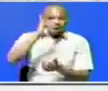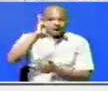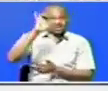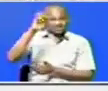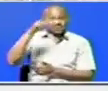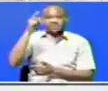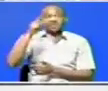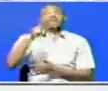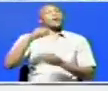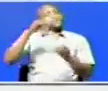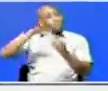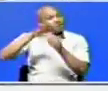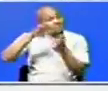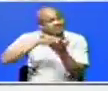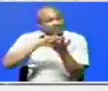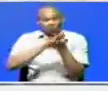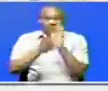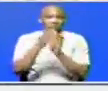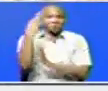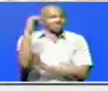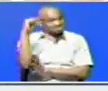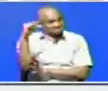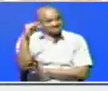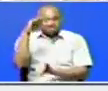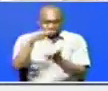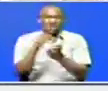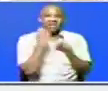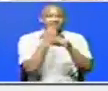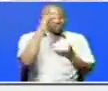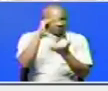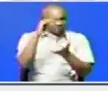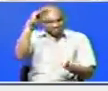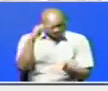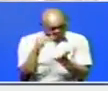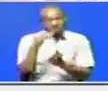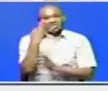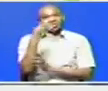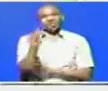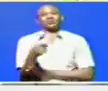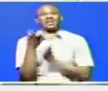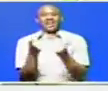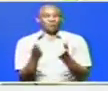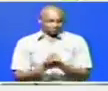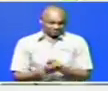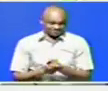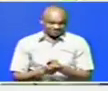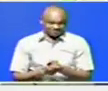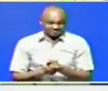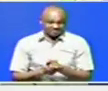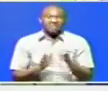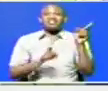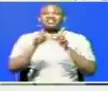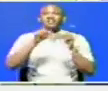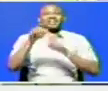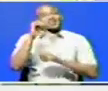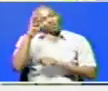polling stations without the 3G network has reduced from 11,000 to nearly 3,000 stations. Safaricom, I mean,